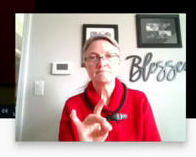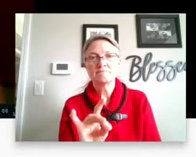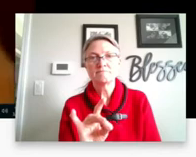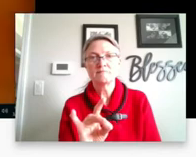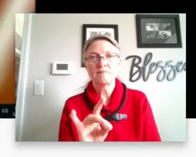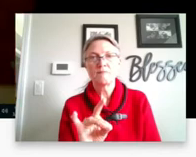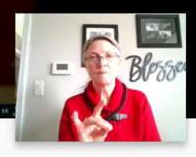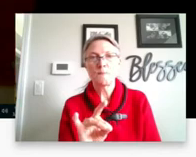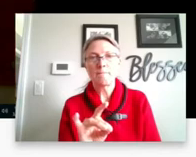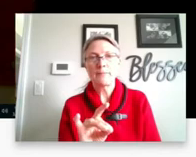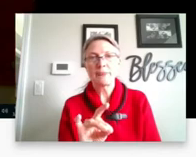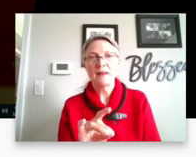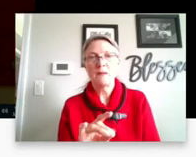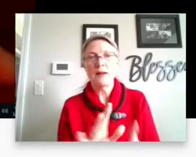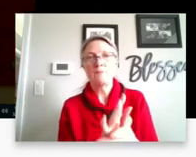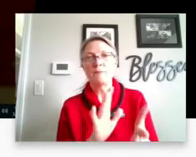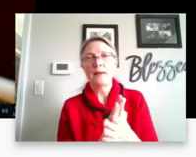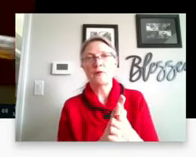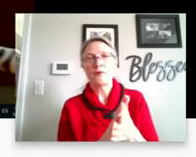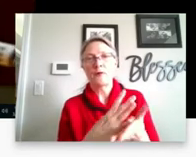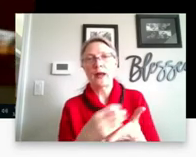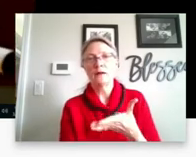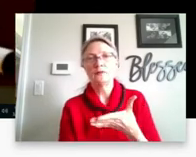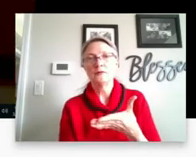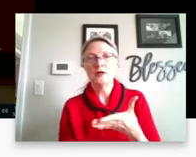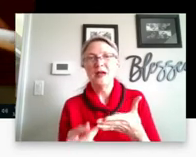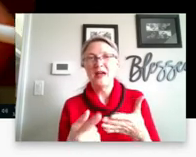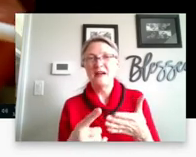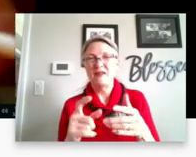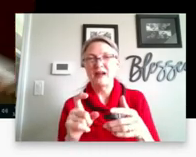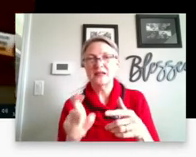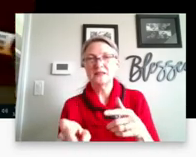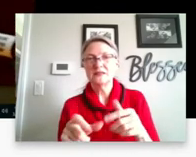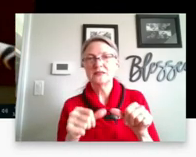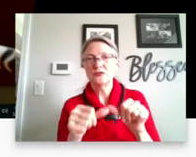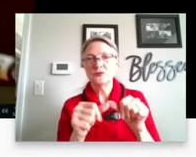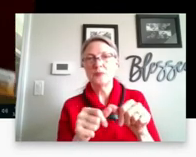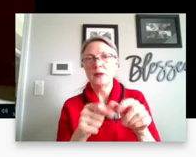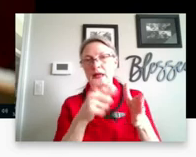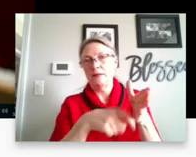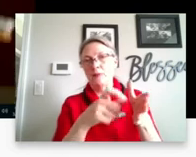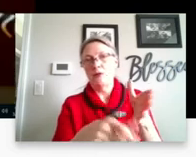and I ran out a bit of space. If I need any more, I could just continue my table over here.